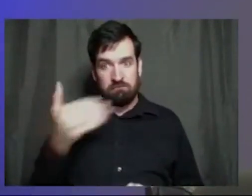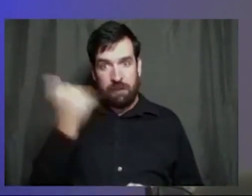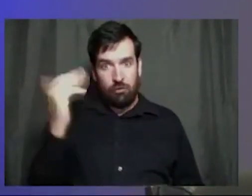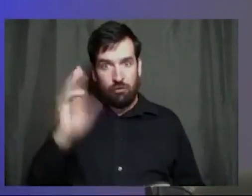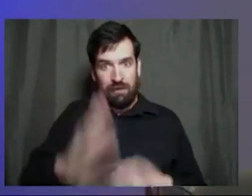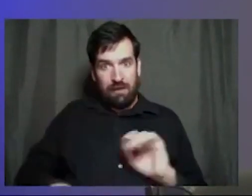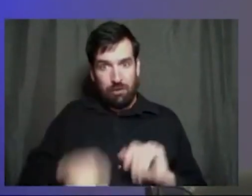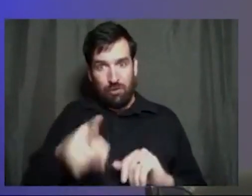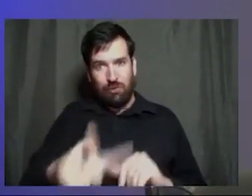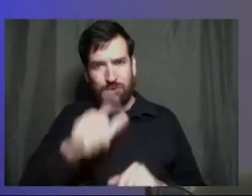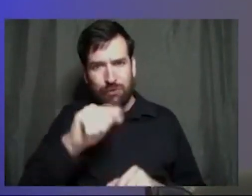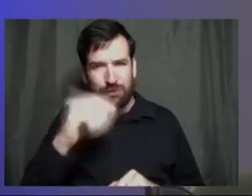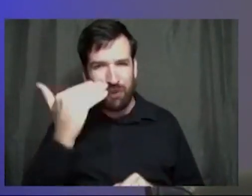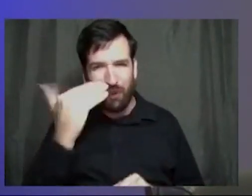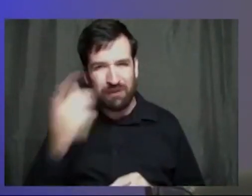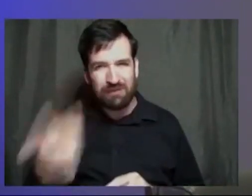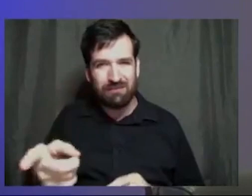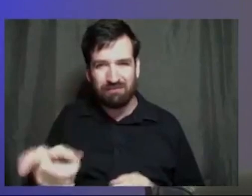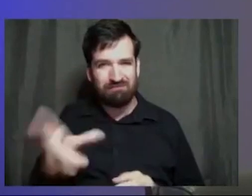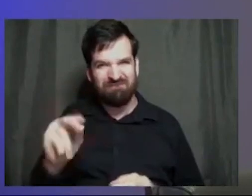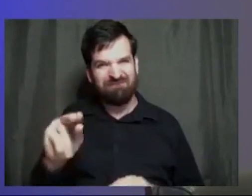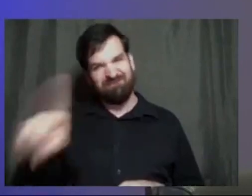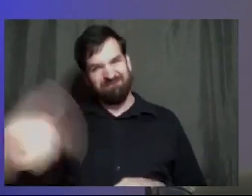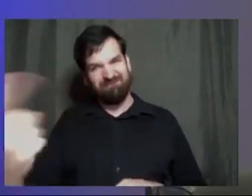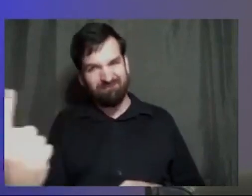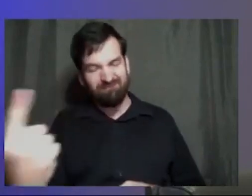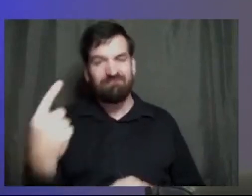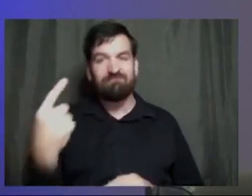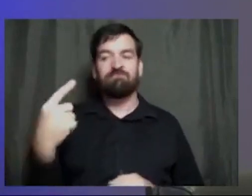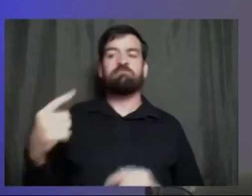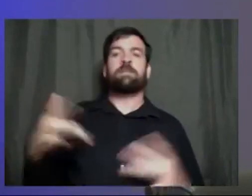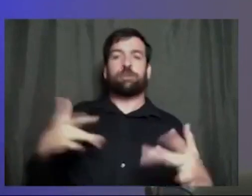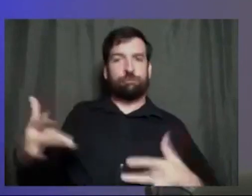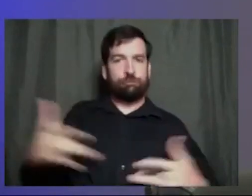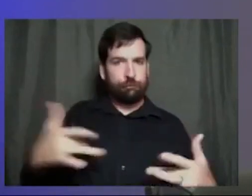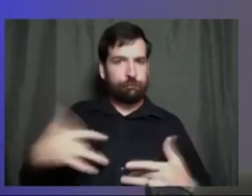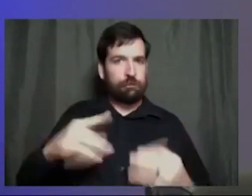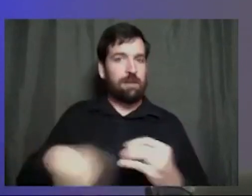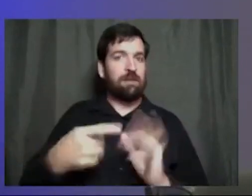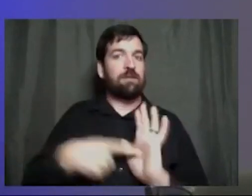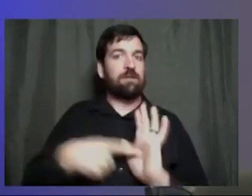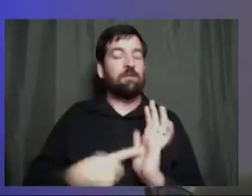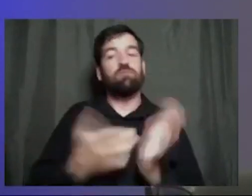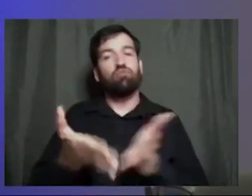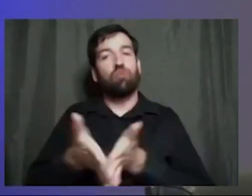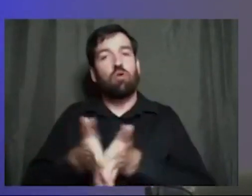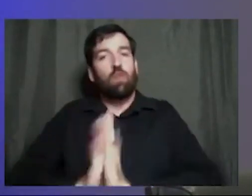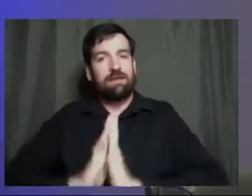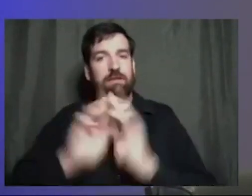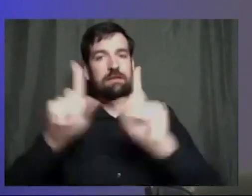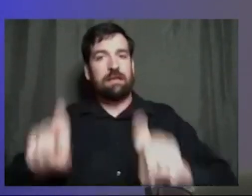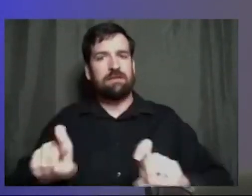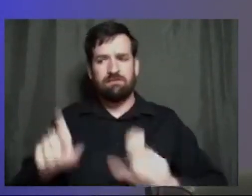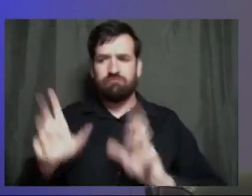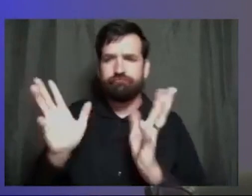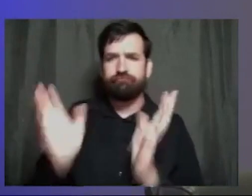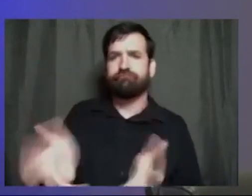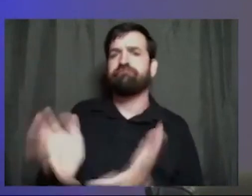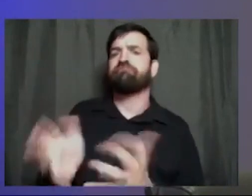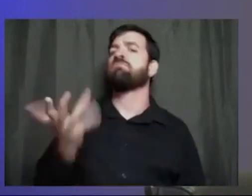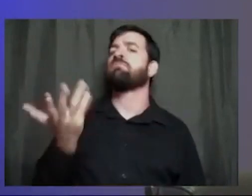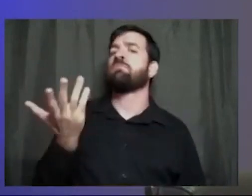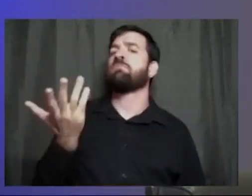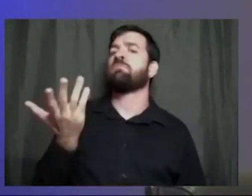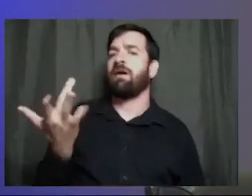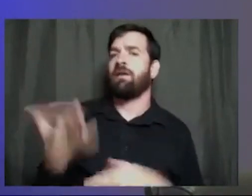if you go in and you are concerned that your child has symptoms, then I would request a test and have that conversation of why you think it's important. It's important for